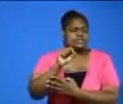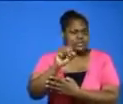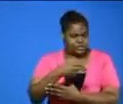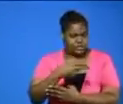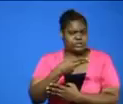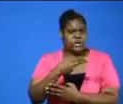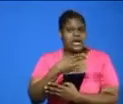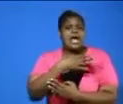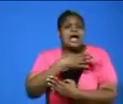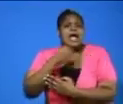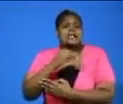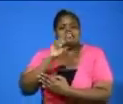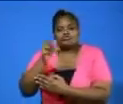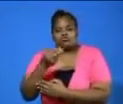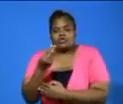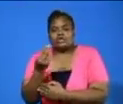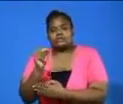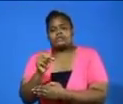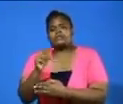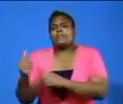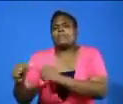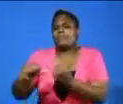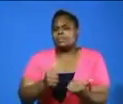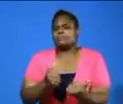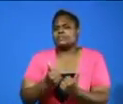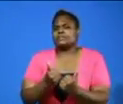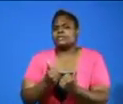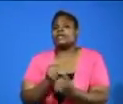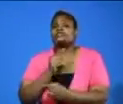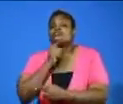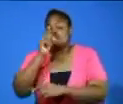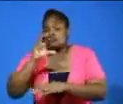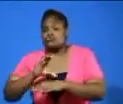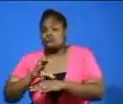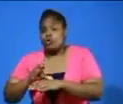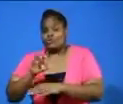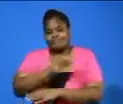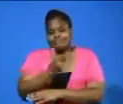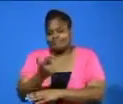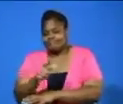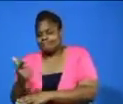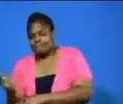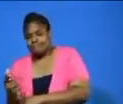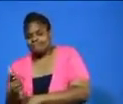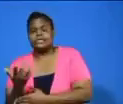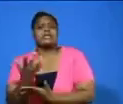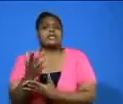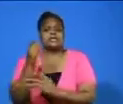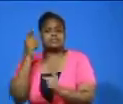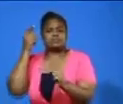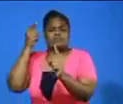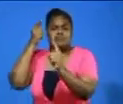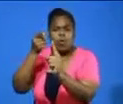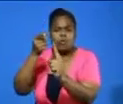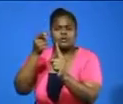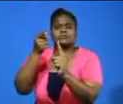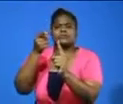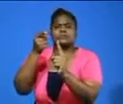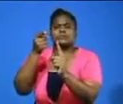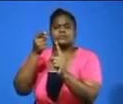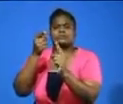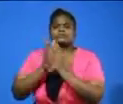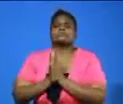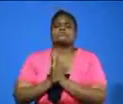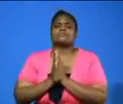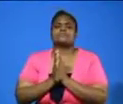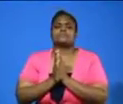Baptist in the Elijah message and the remnant church in its divine focus and purpose. So hear the preacher,